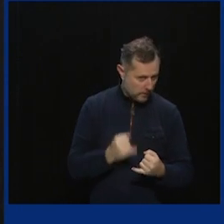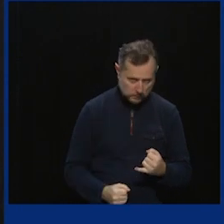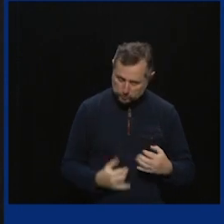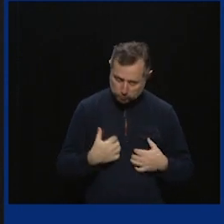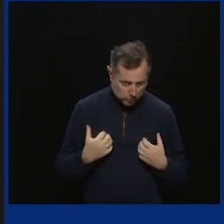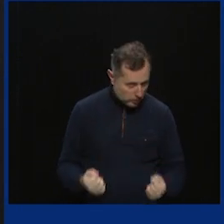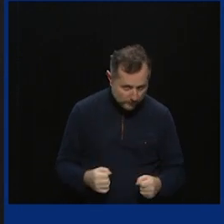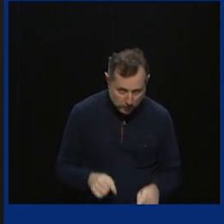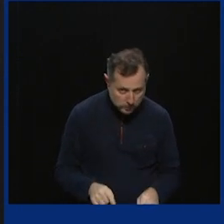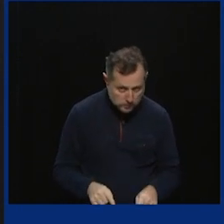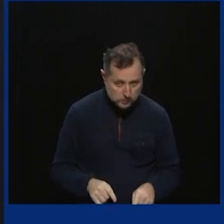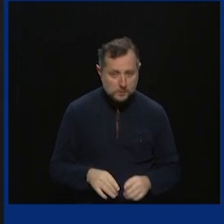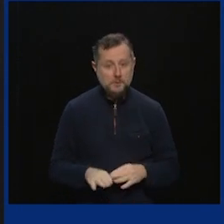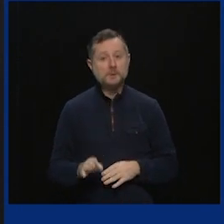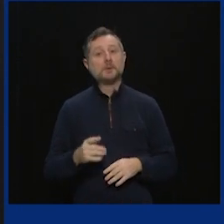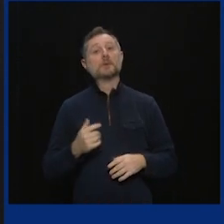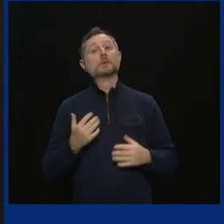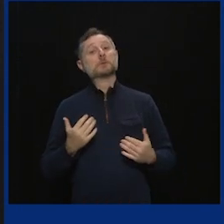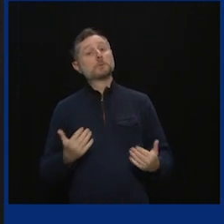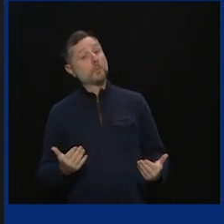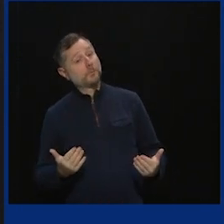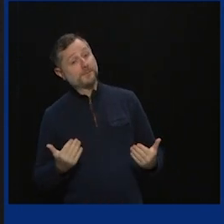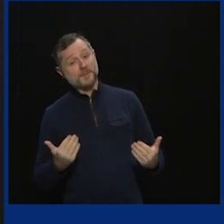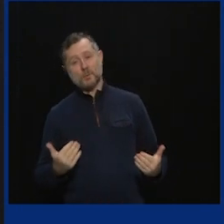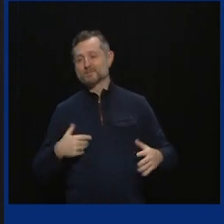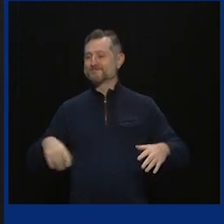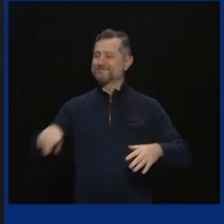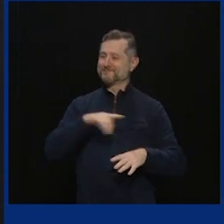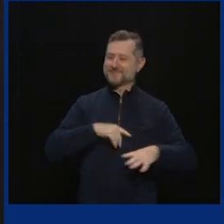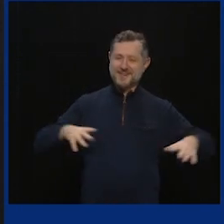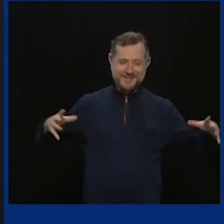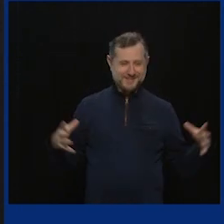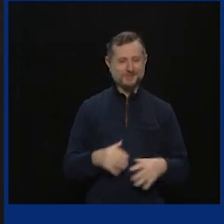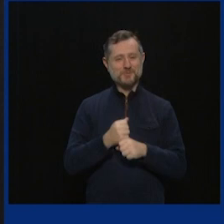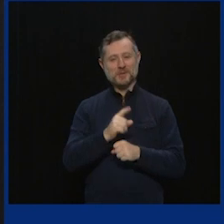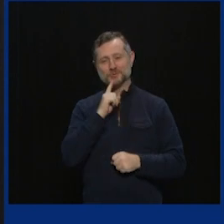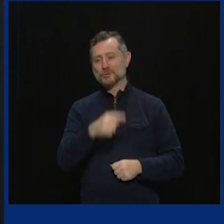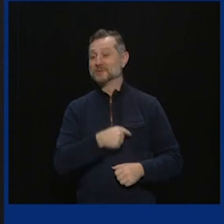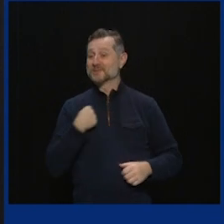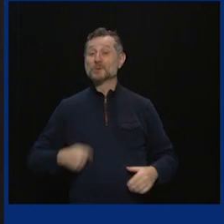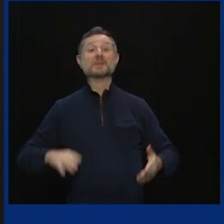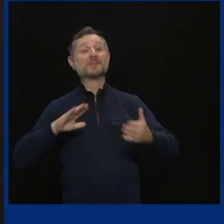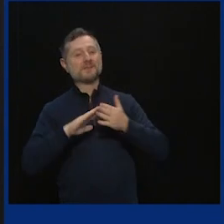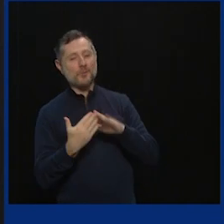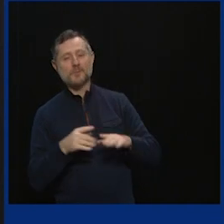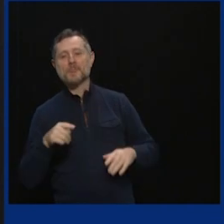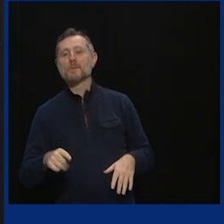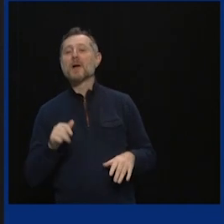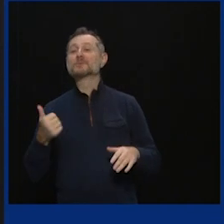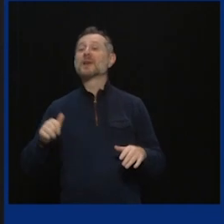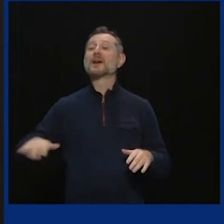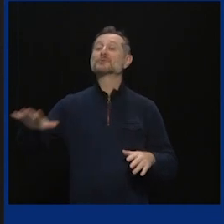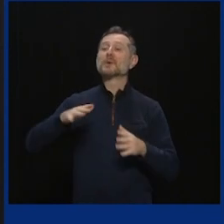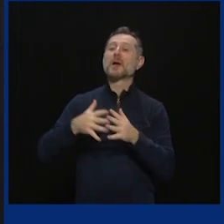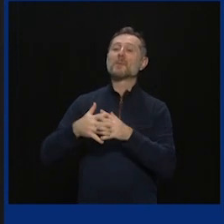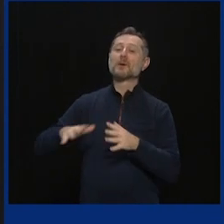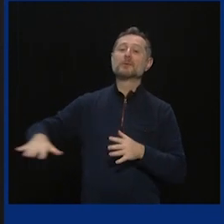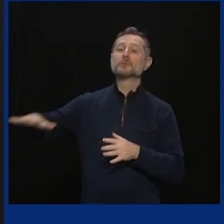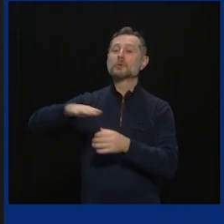this time to make sure that Chinatown, as well as the Asian American neighborhoods, have an equal opportunity to